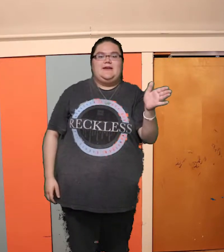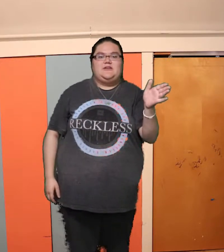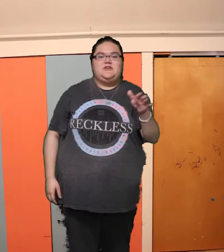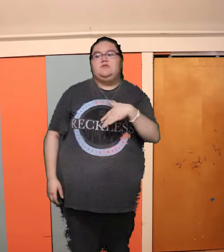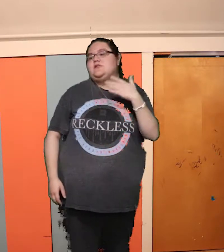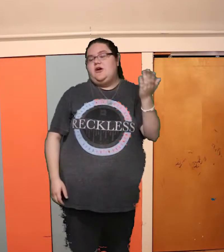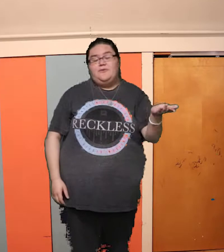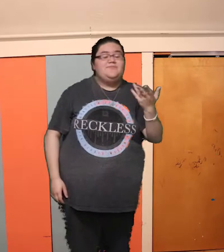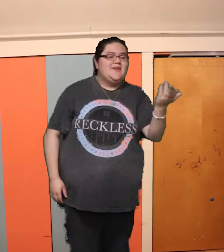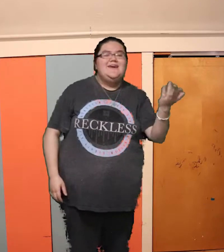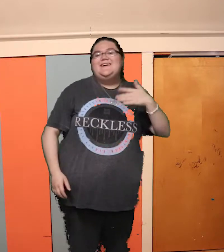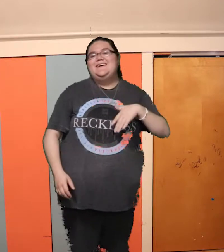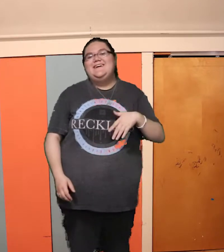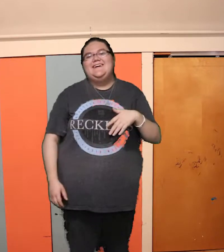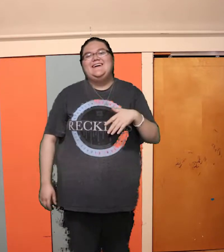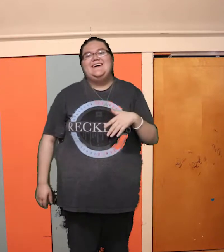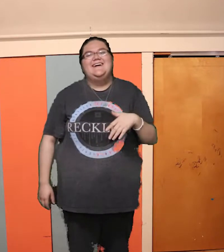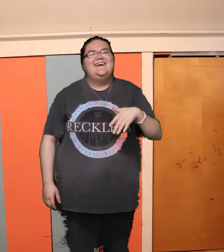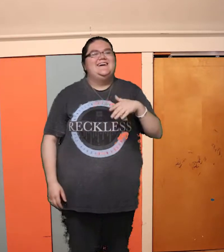has reacted to, so.